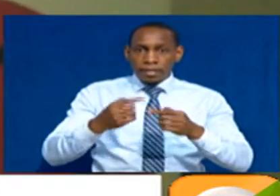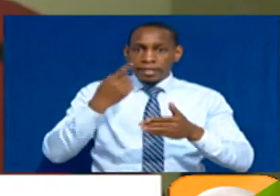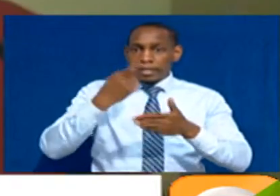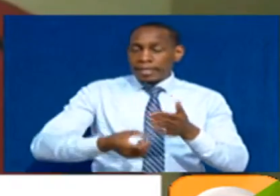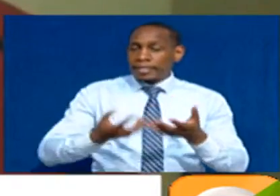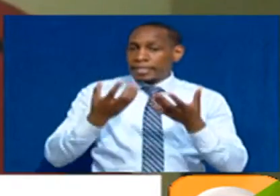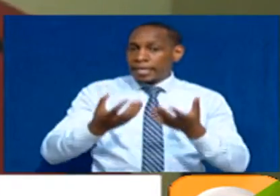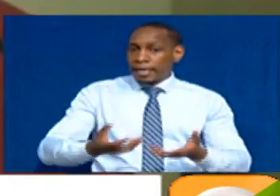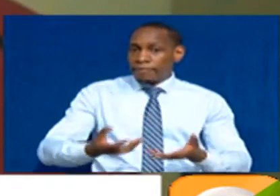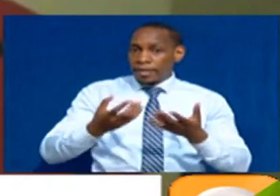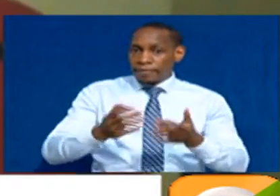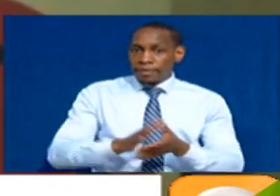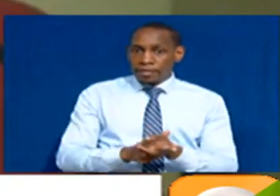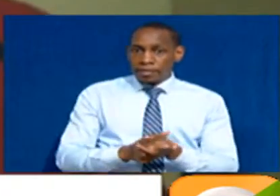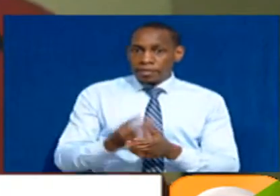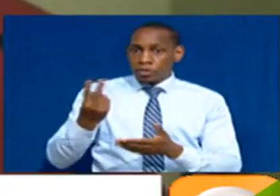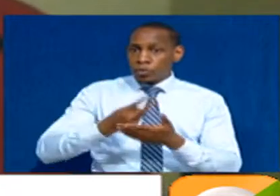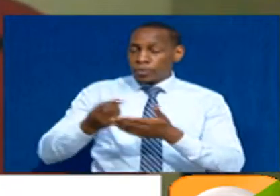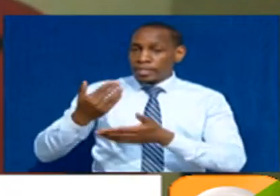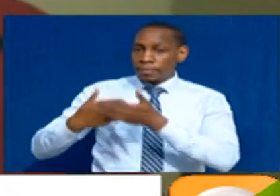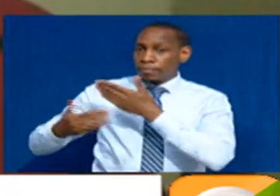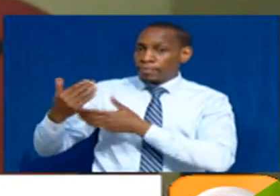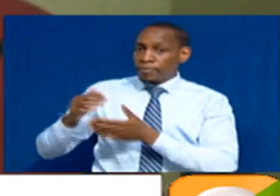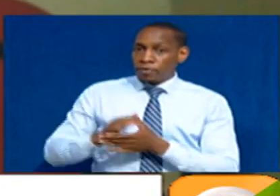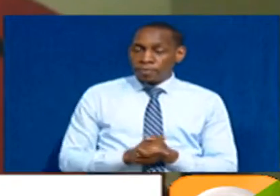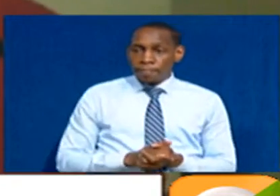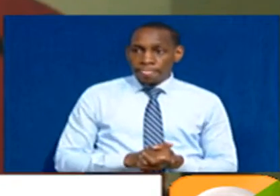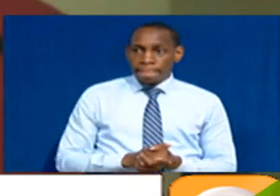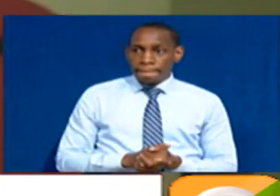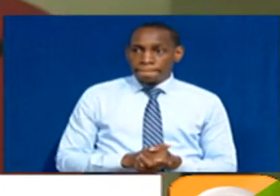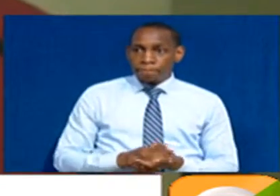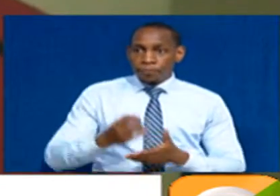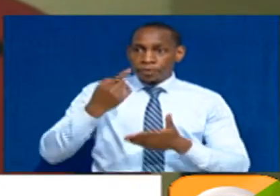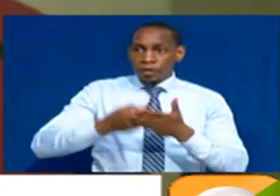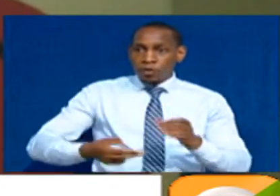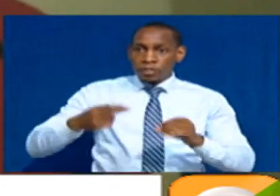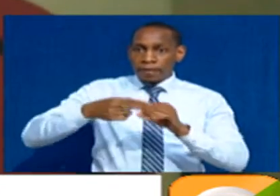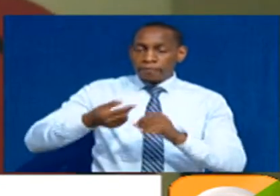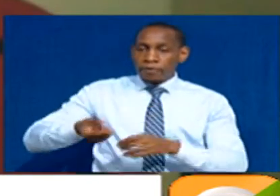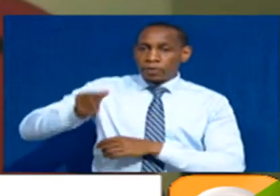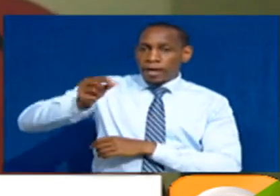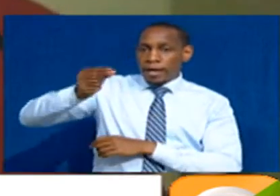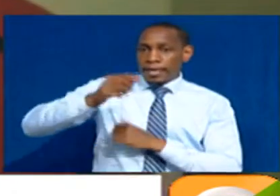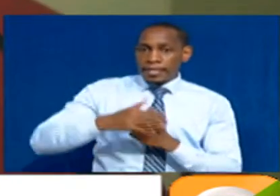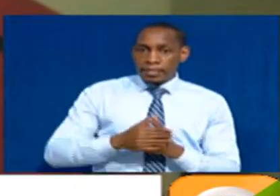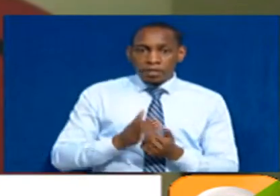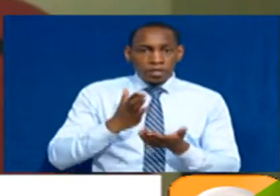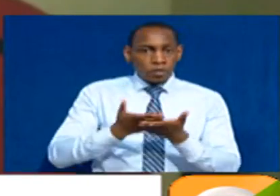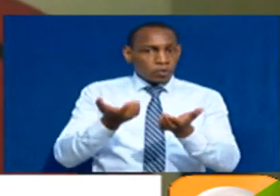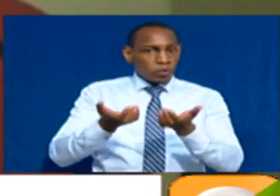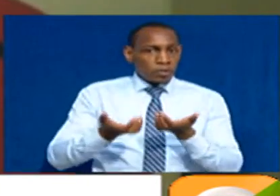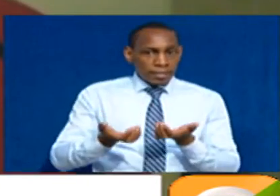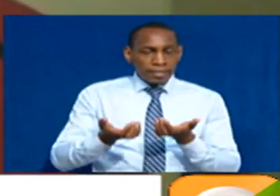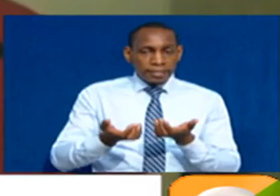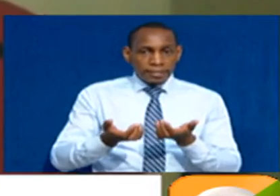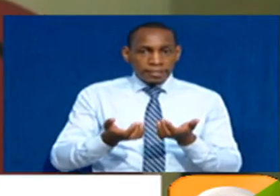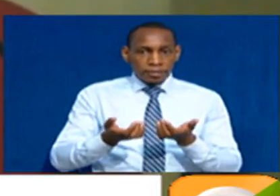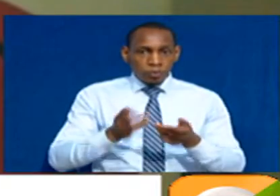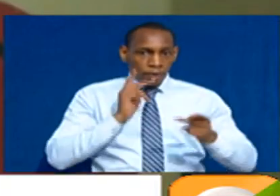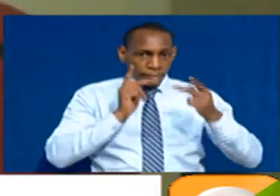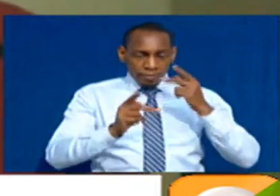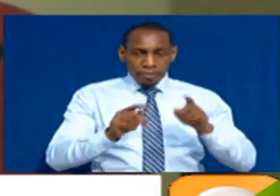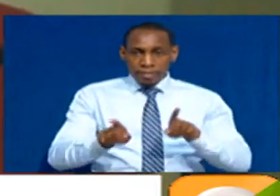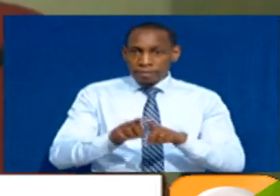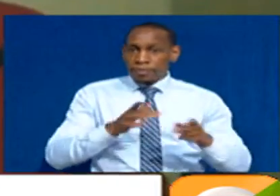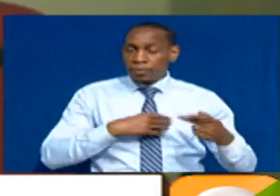high taxation. Just a few weeks ago, the cost of fuel has risen. Do we need to put this in context in